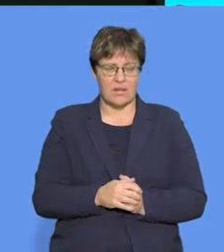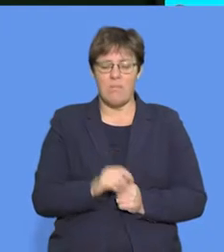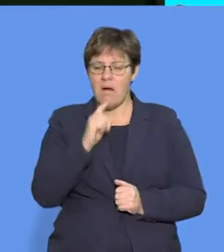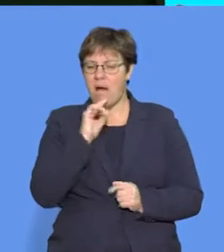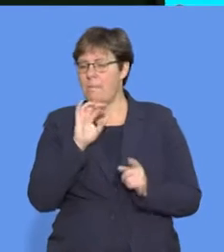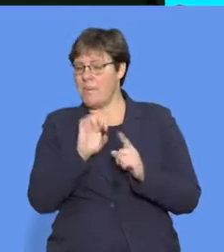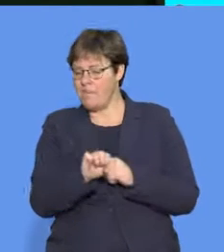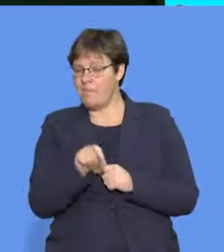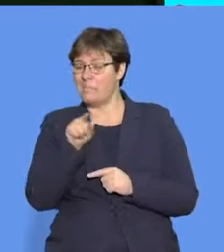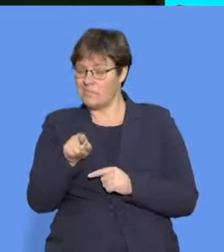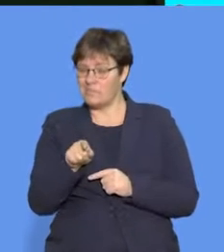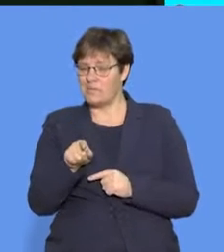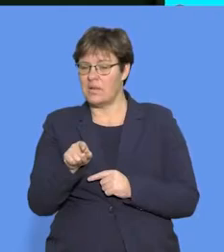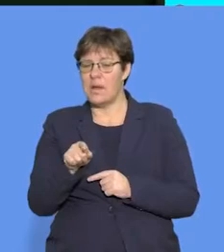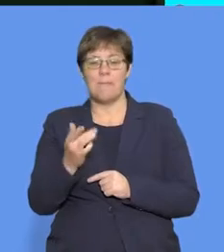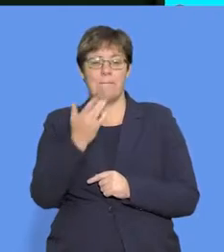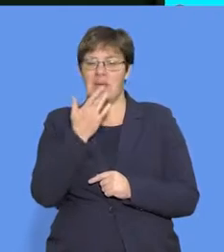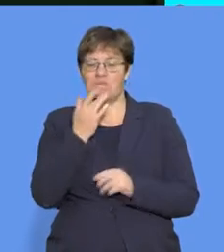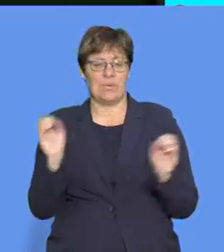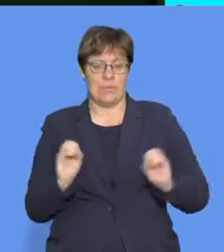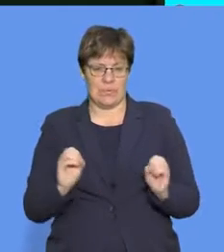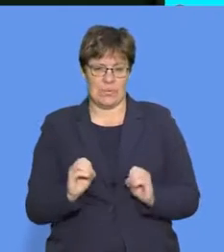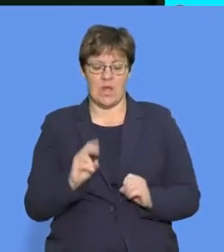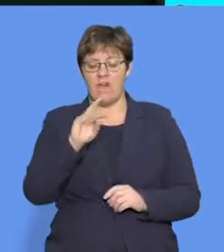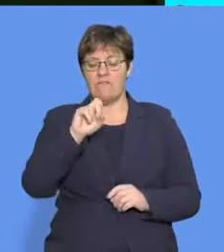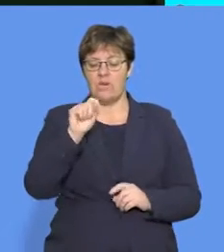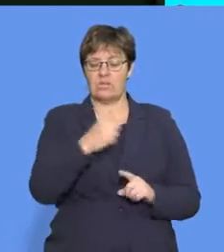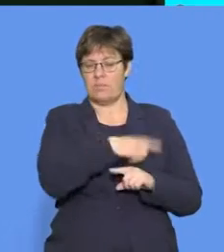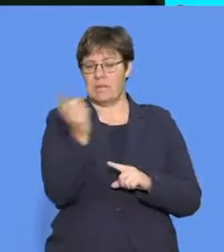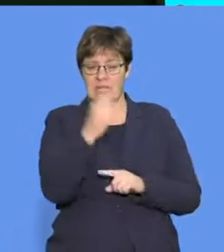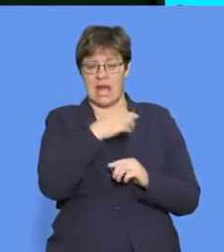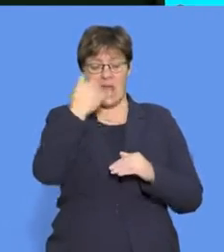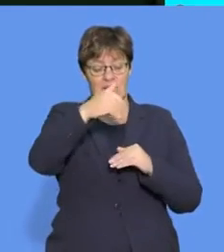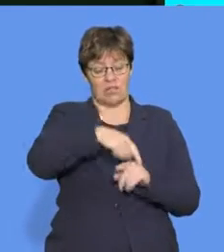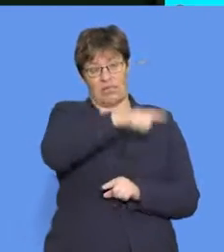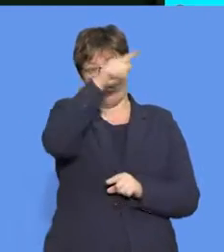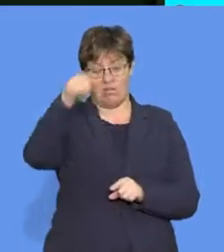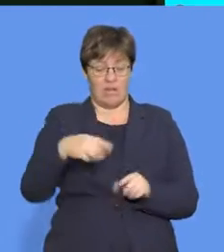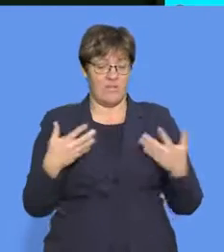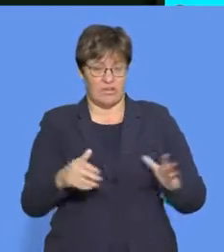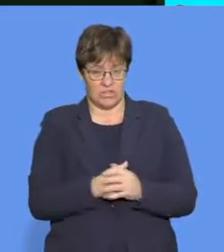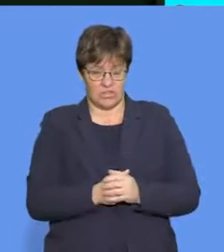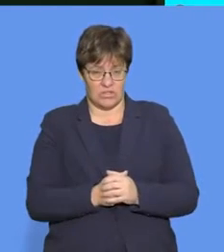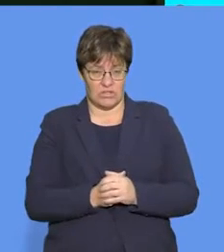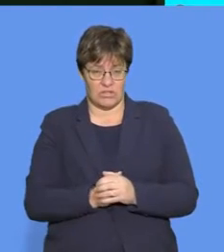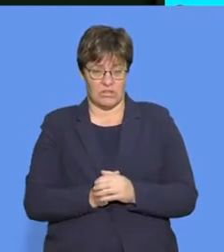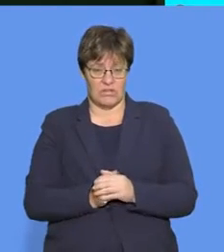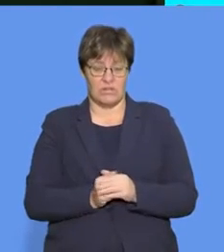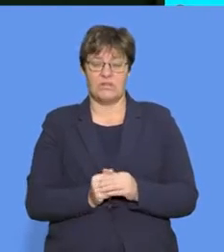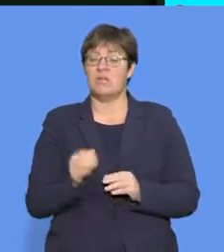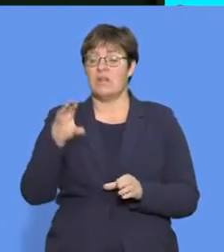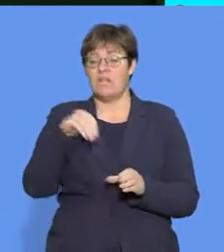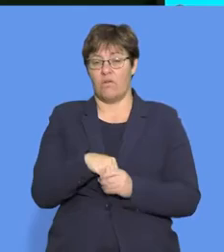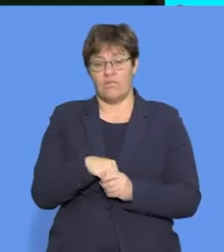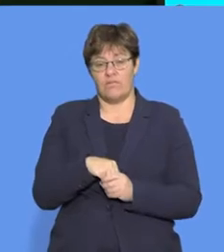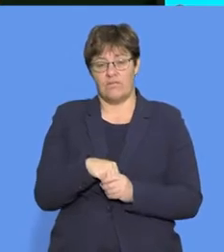you'd recognize that in this cell, there's no battery. There's a voltmeter in the external circuit. So a galvanic